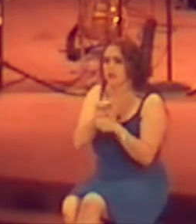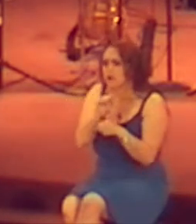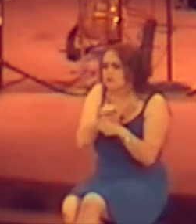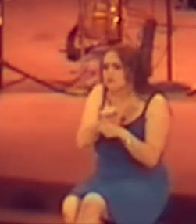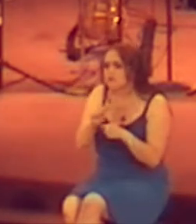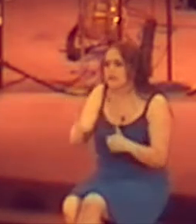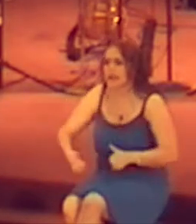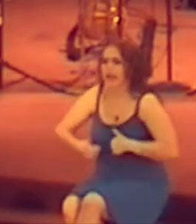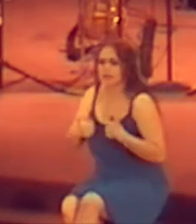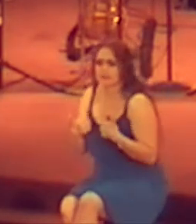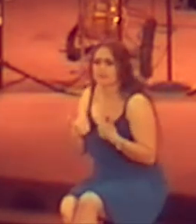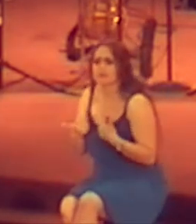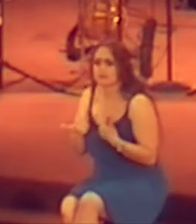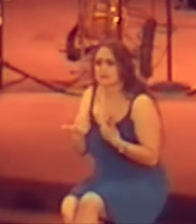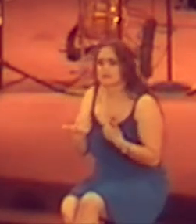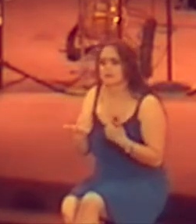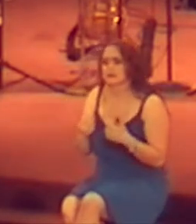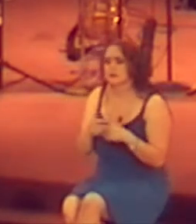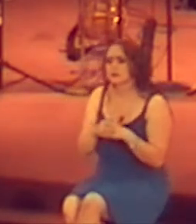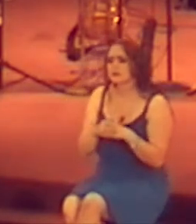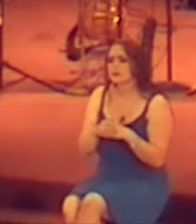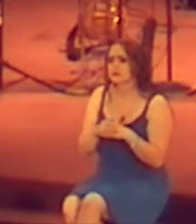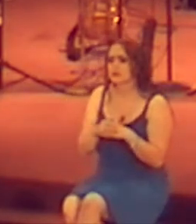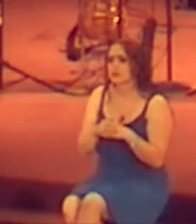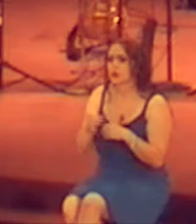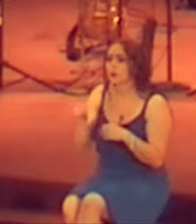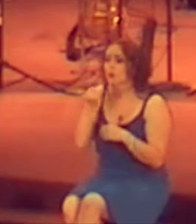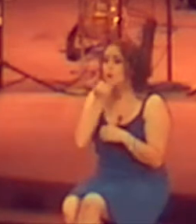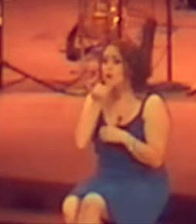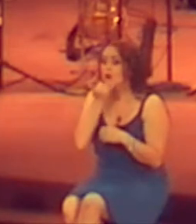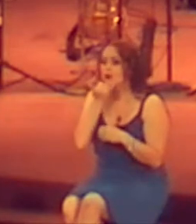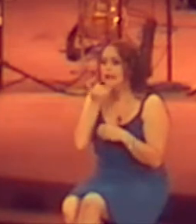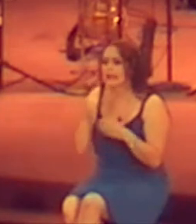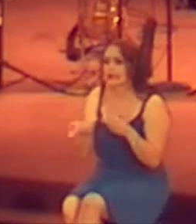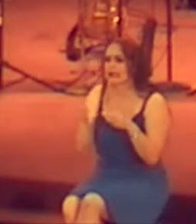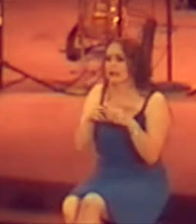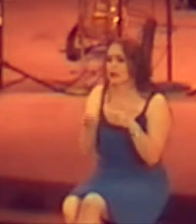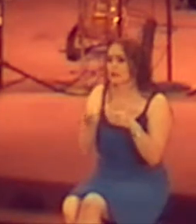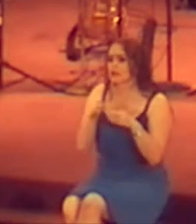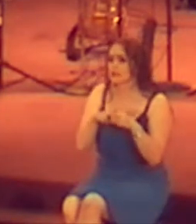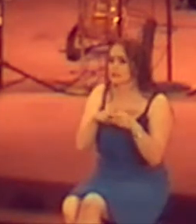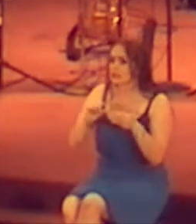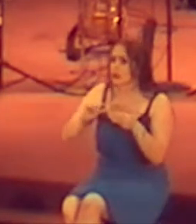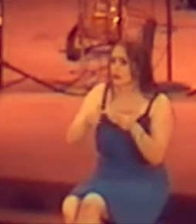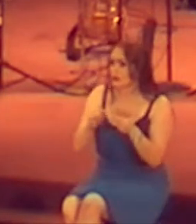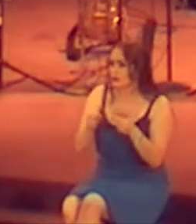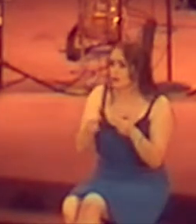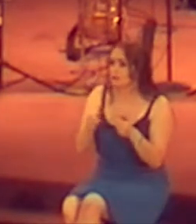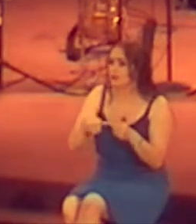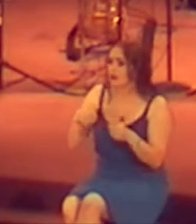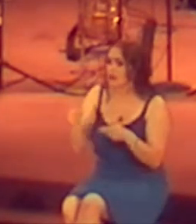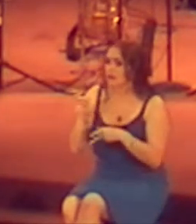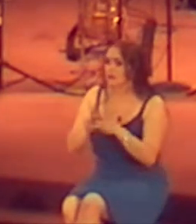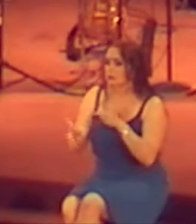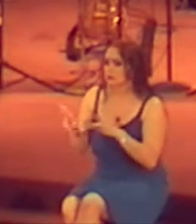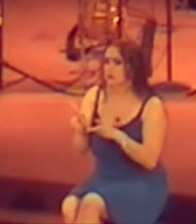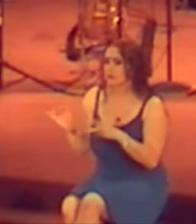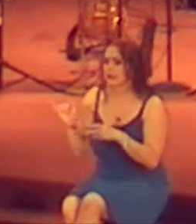corrupts and defiles the person who speaks. It wrongly increases damages to others as fire burns in a forest out of